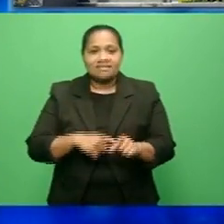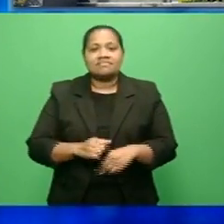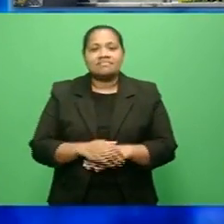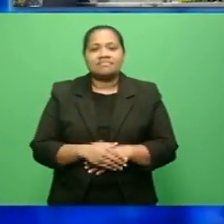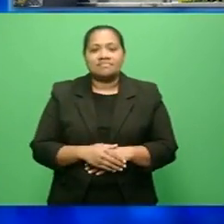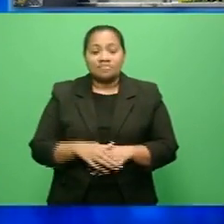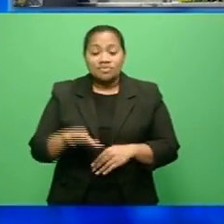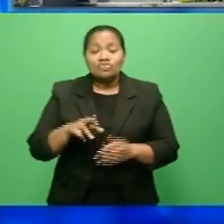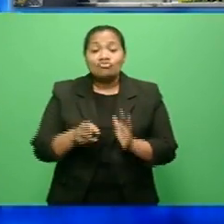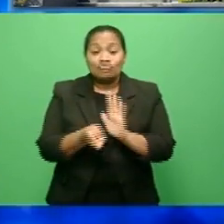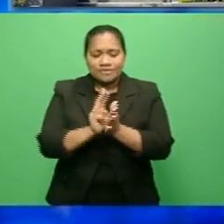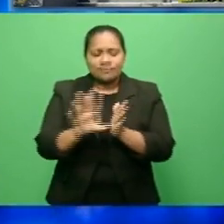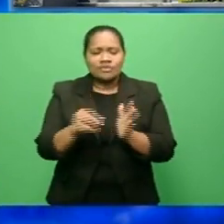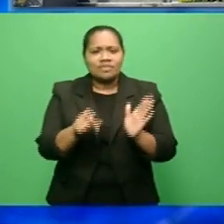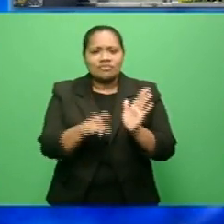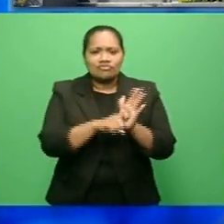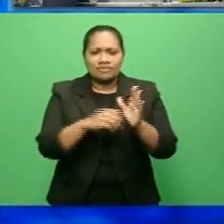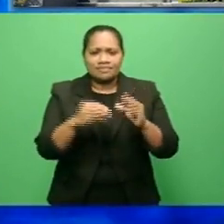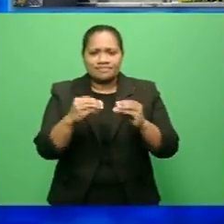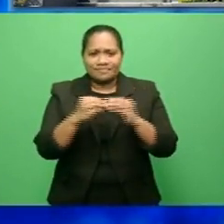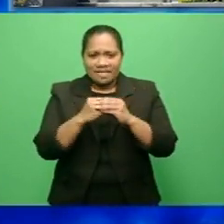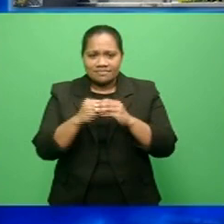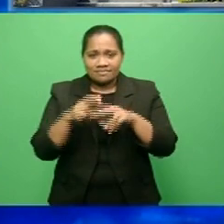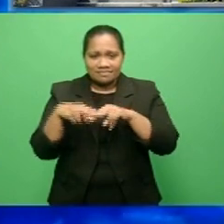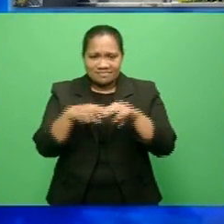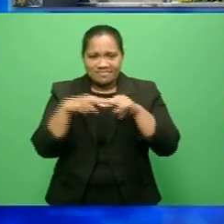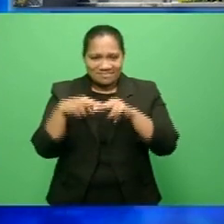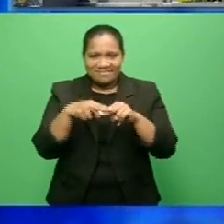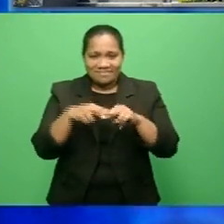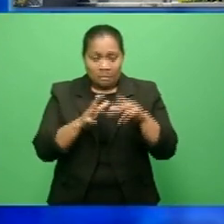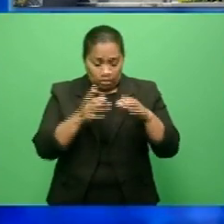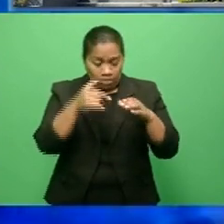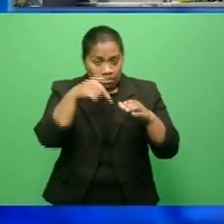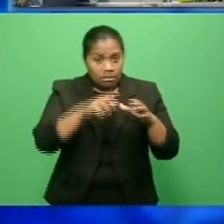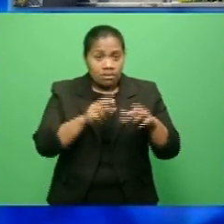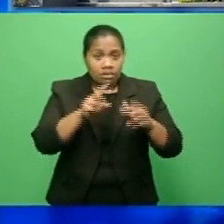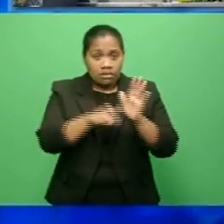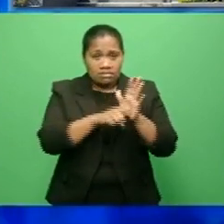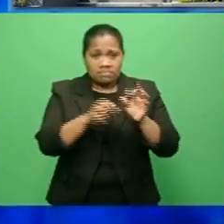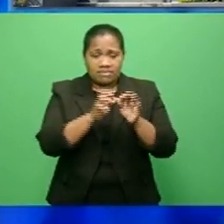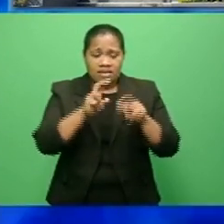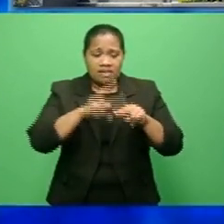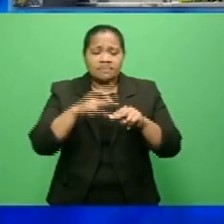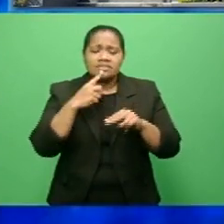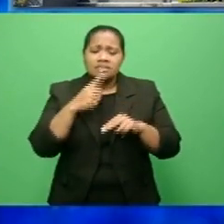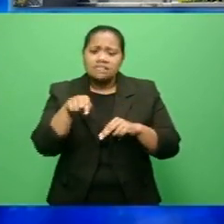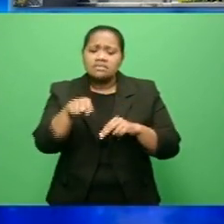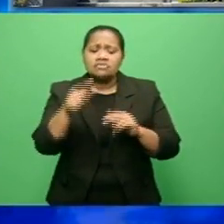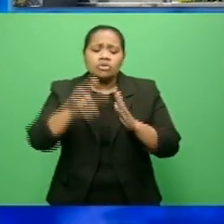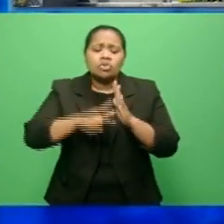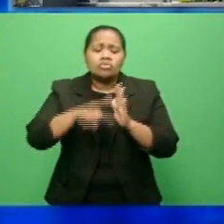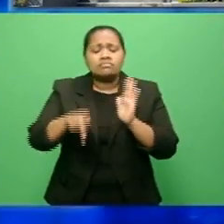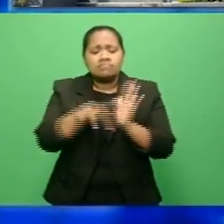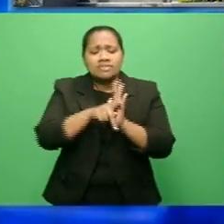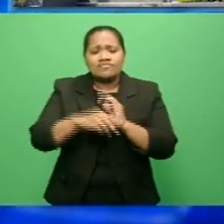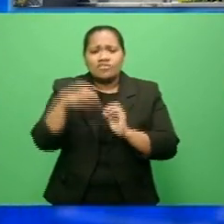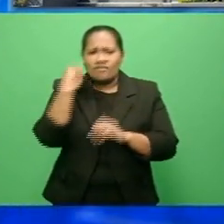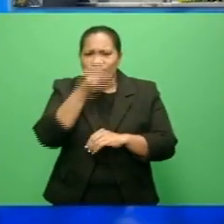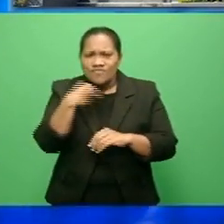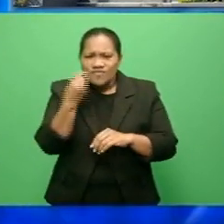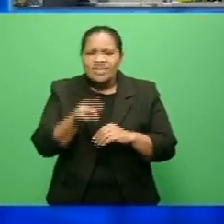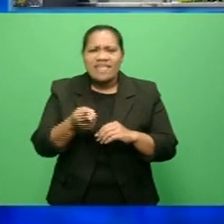the Reserve Bank of Fiji. The RBF says this is a result of lower prices for food and non-alcoholic